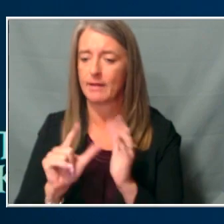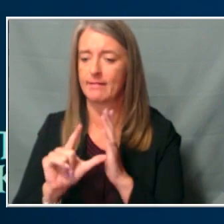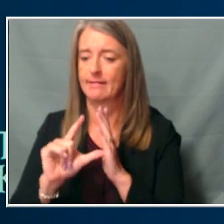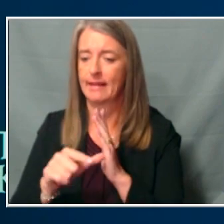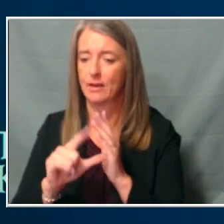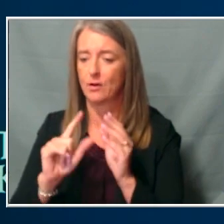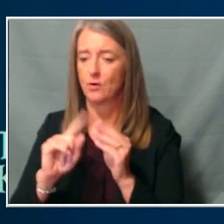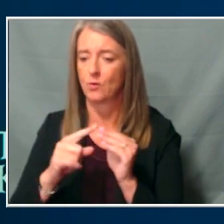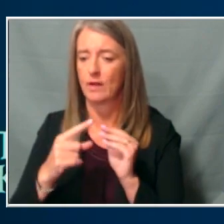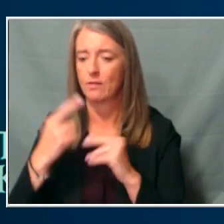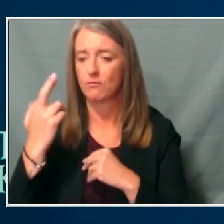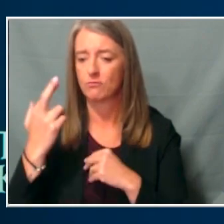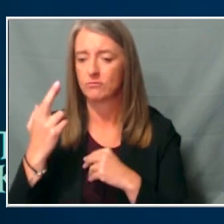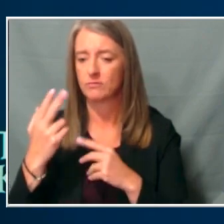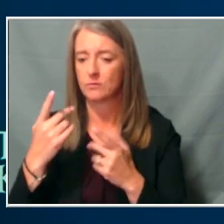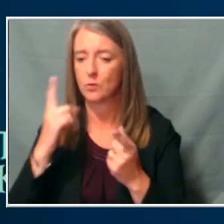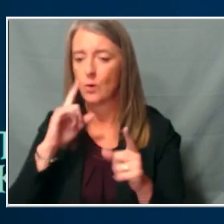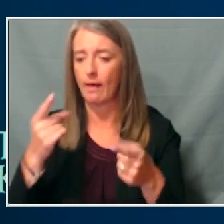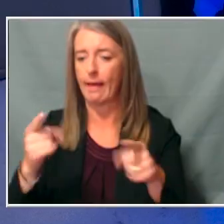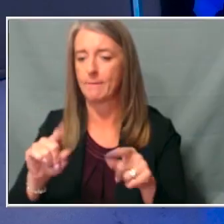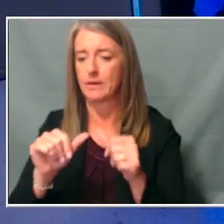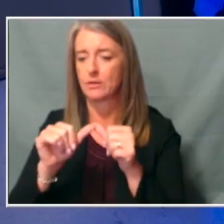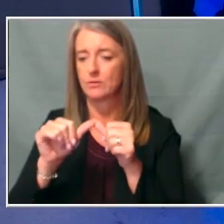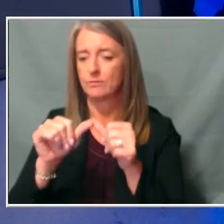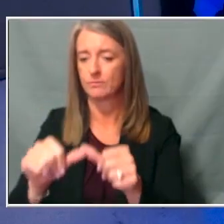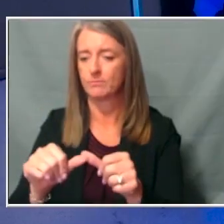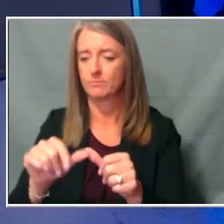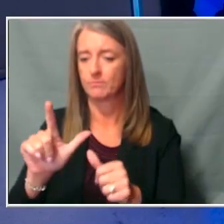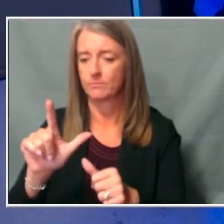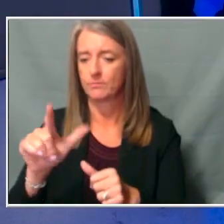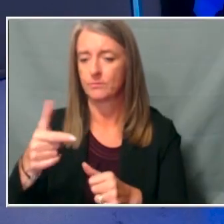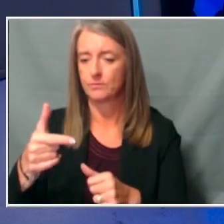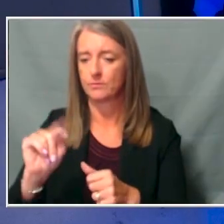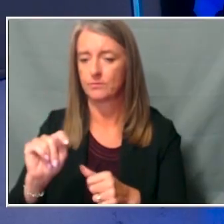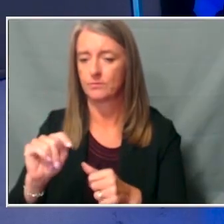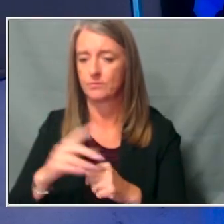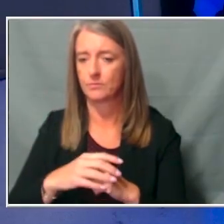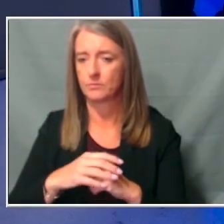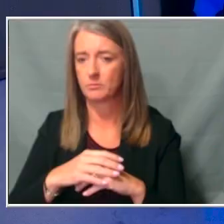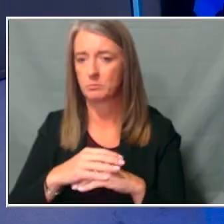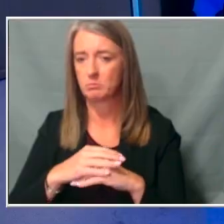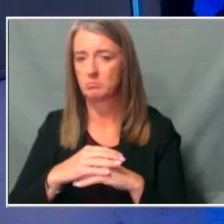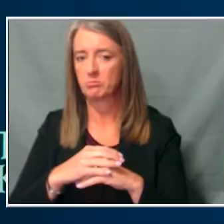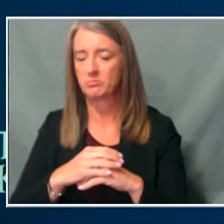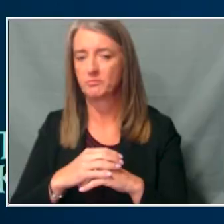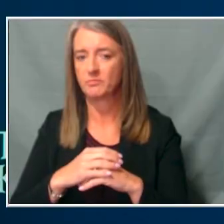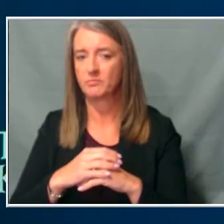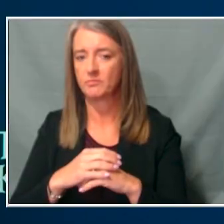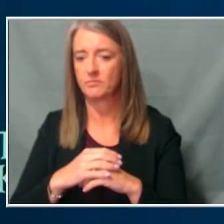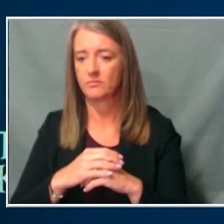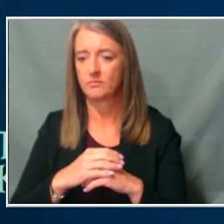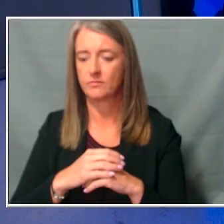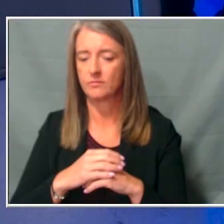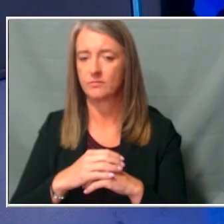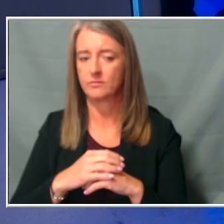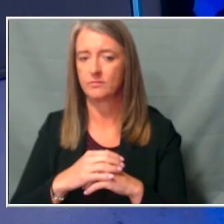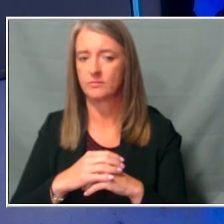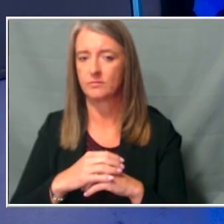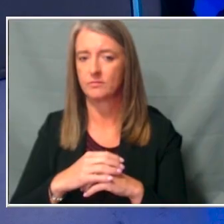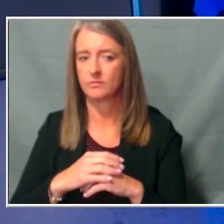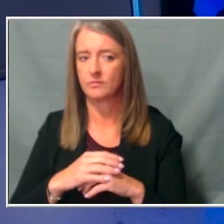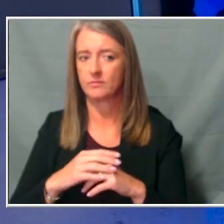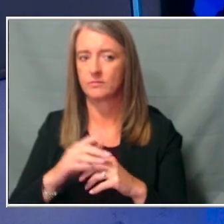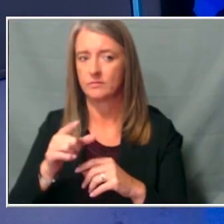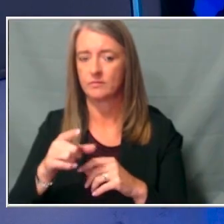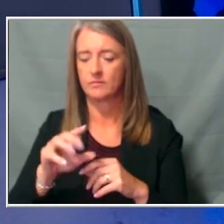the ramifications of that long QT are, okay? All right, let's do it now. Let's do it. So And does Michelle have it? Does she have